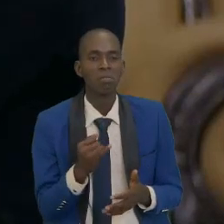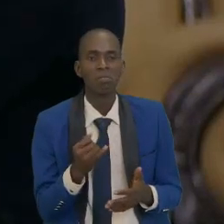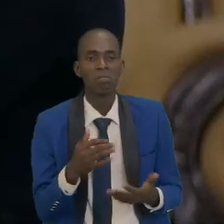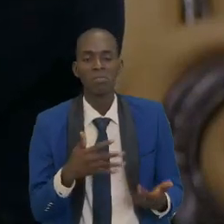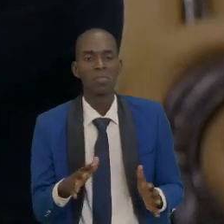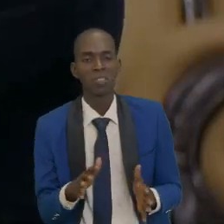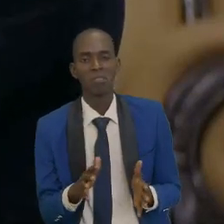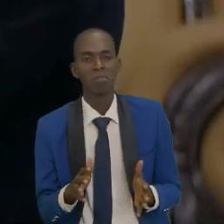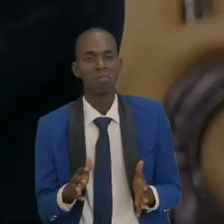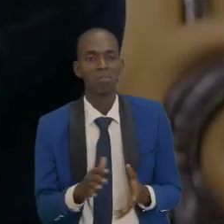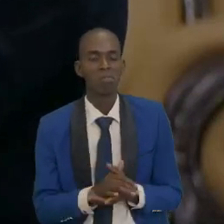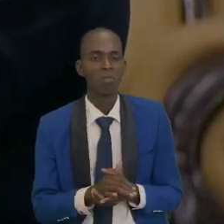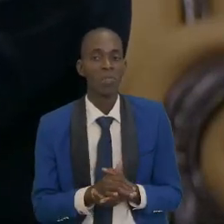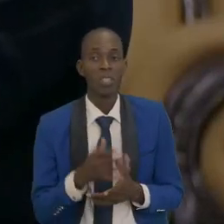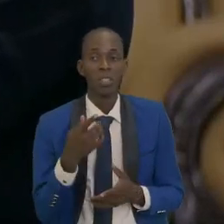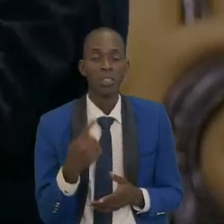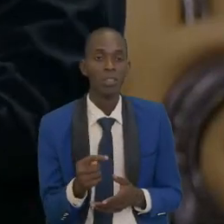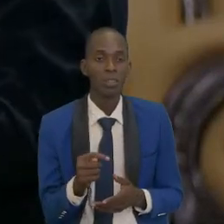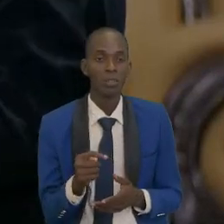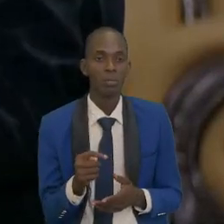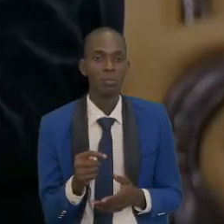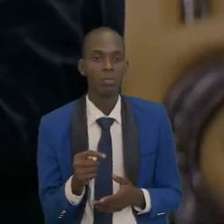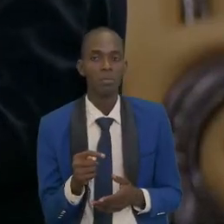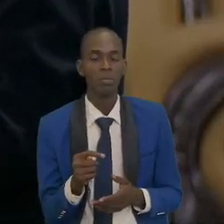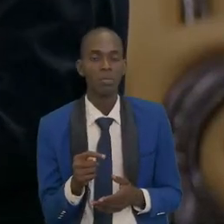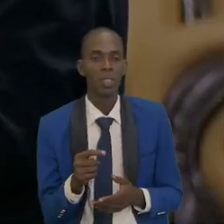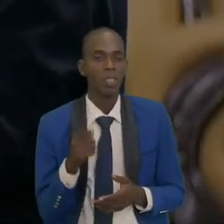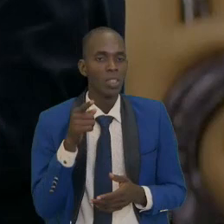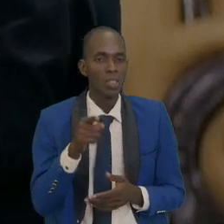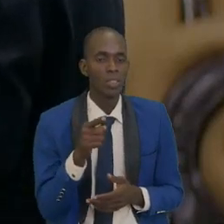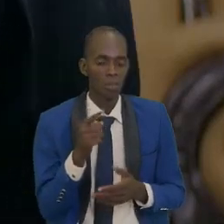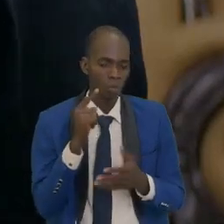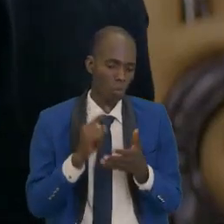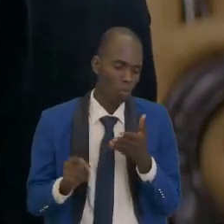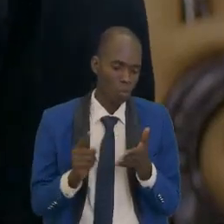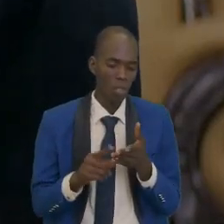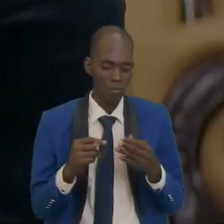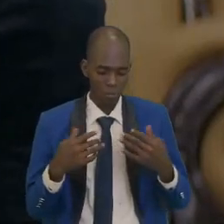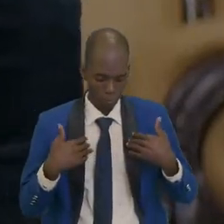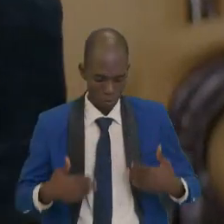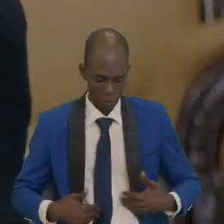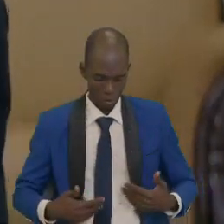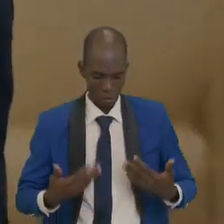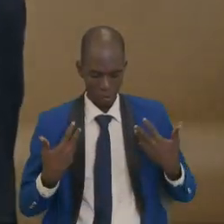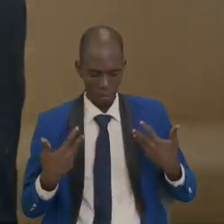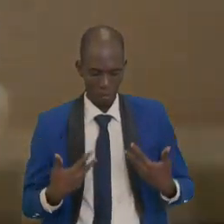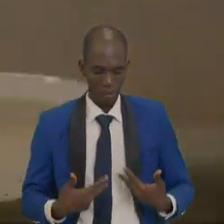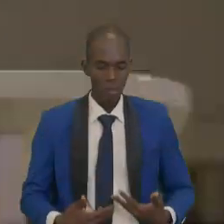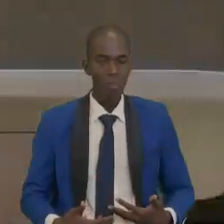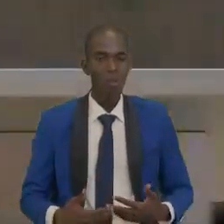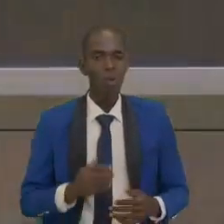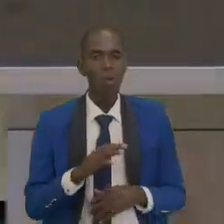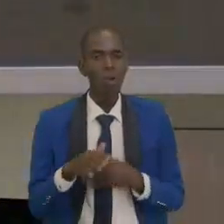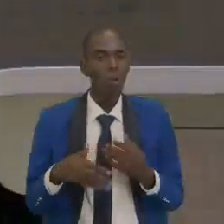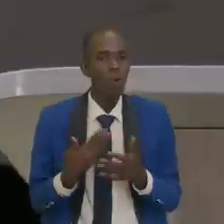you they're weak he observed his body all the organs that should